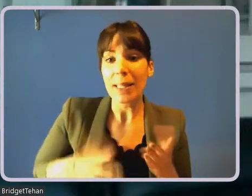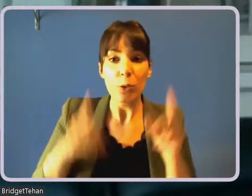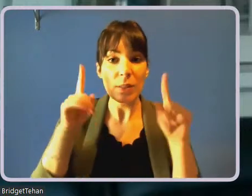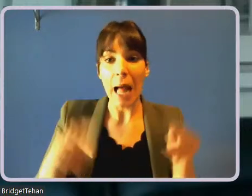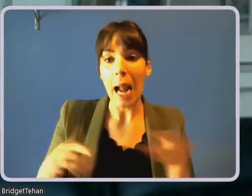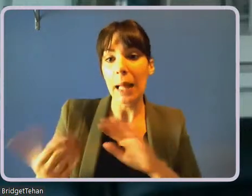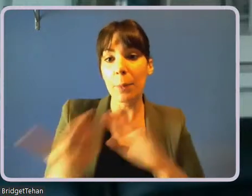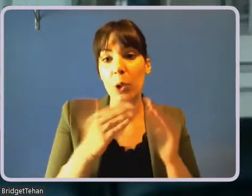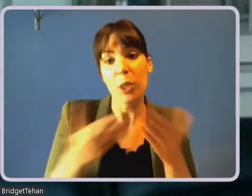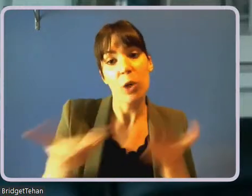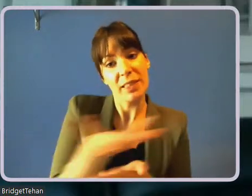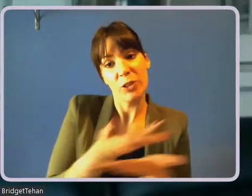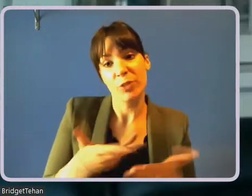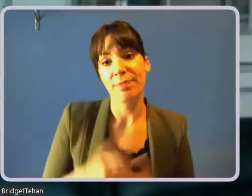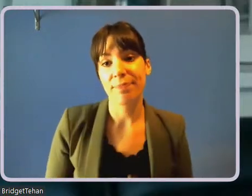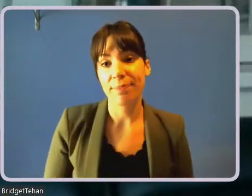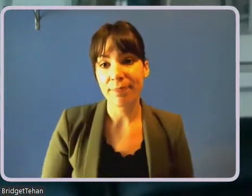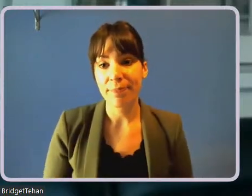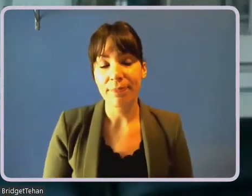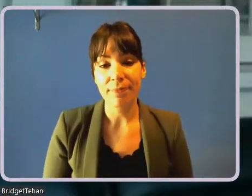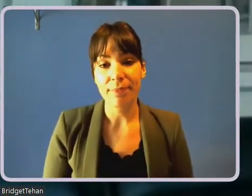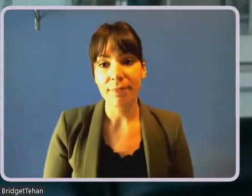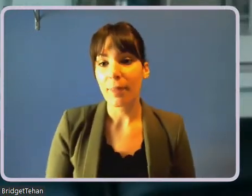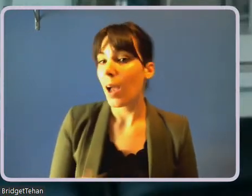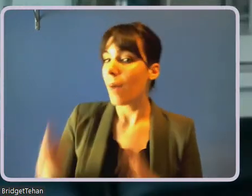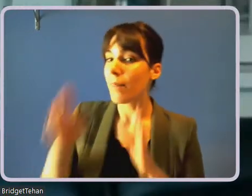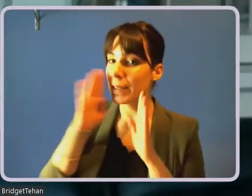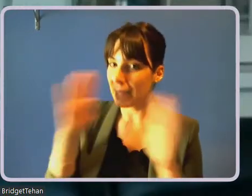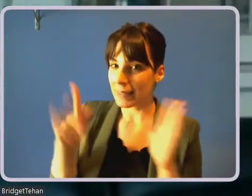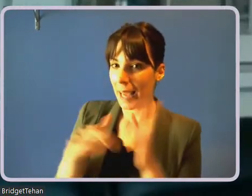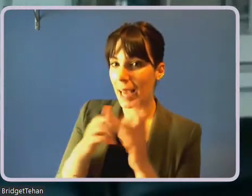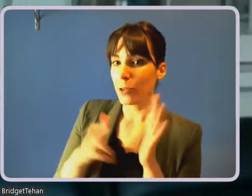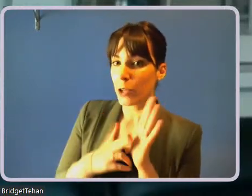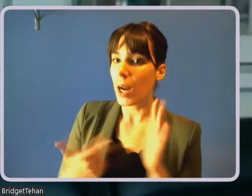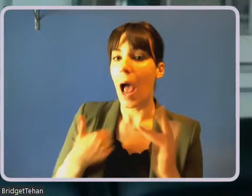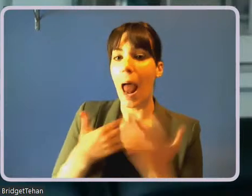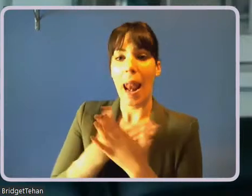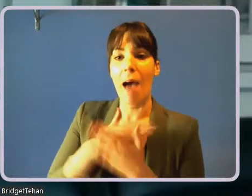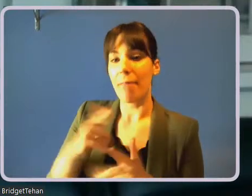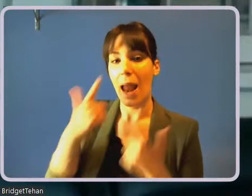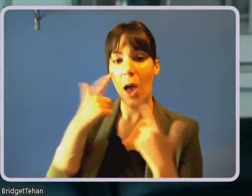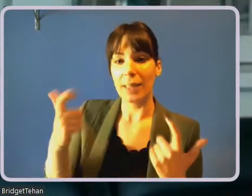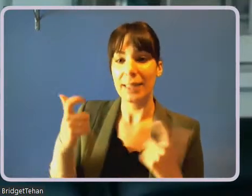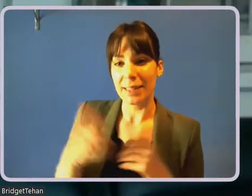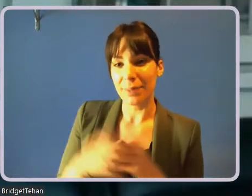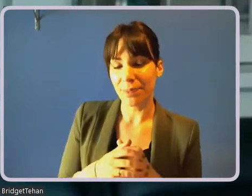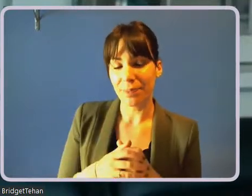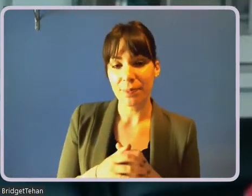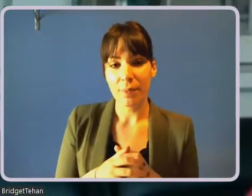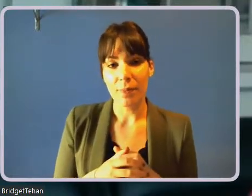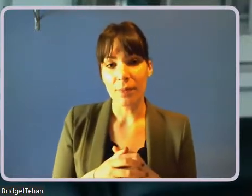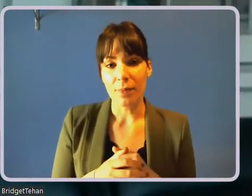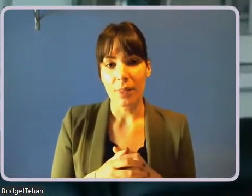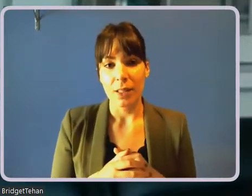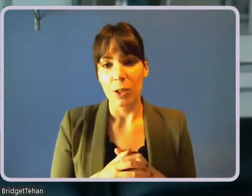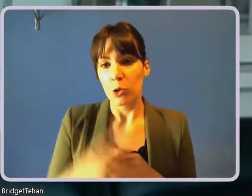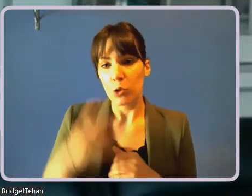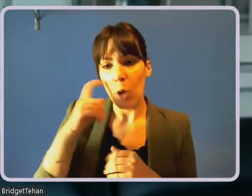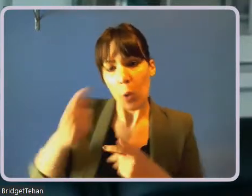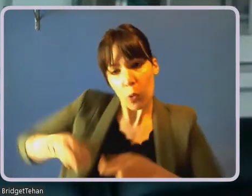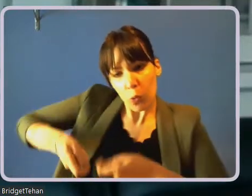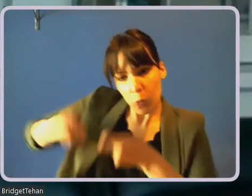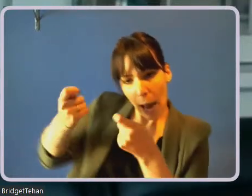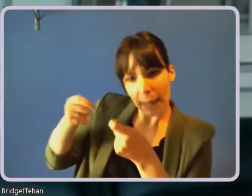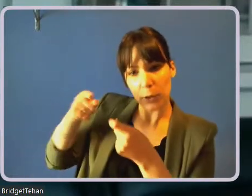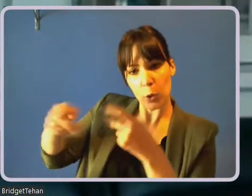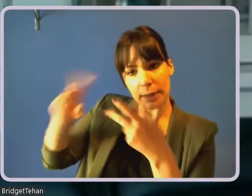Fantastic, Adrian. Thank you. I really love that idea about community conversation, bringing these things to light, making these things visible,